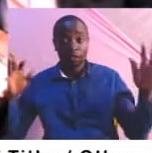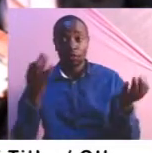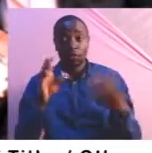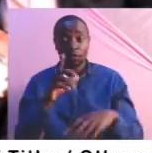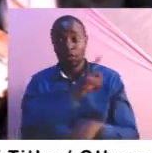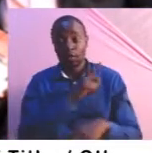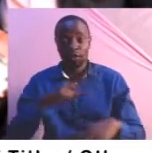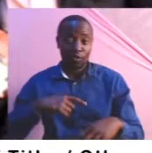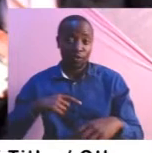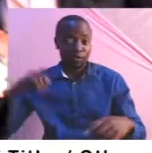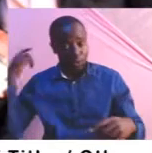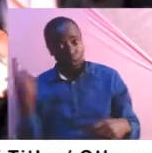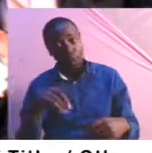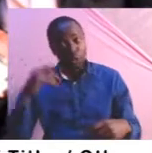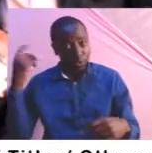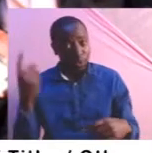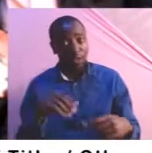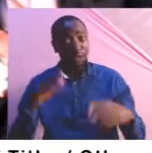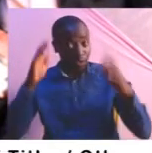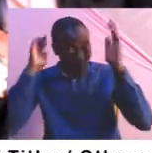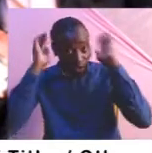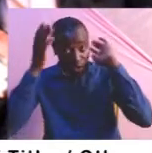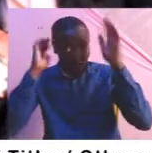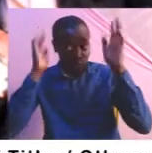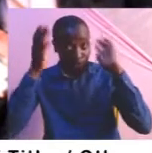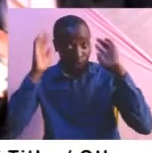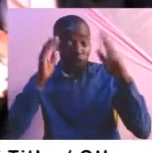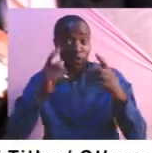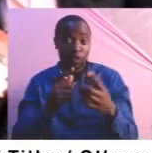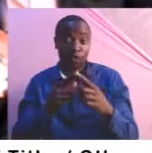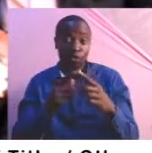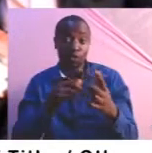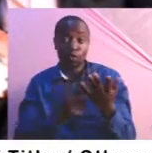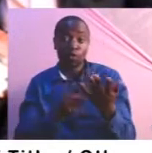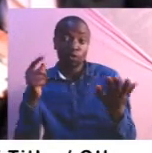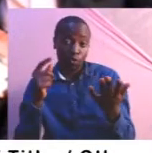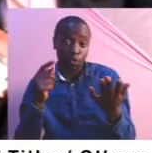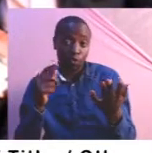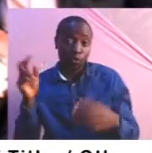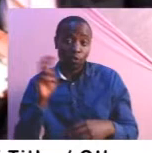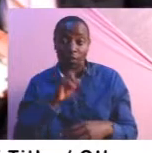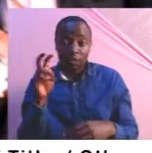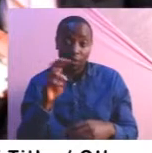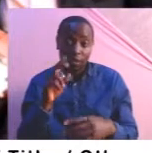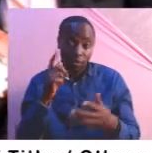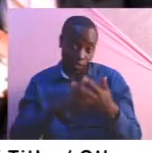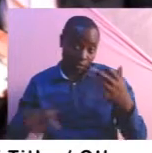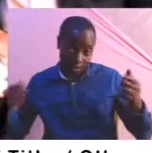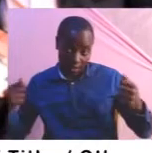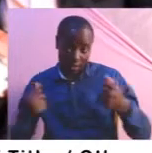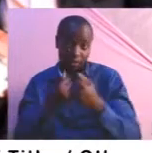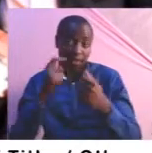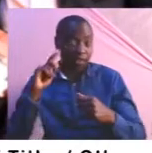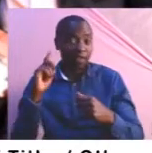whip and start whipping this donkey. You know, he's not even sensitive to what is happening. The